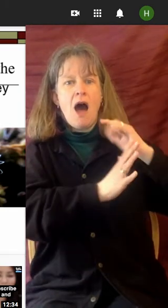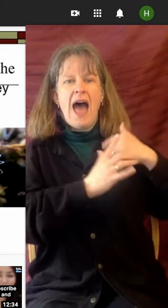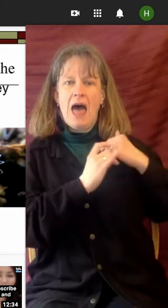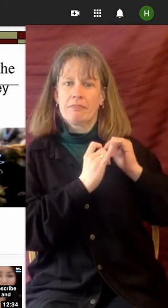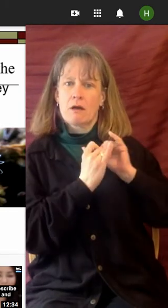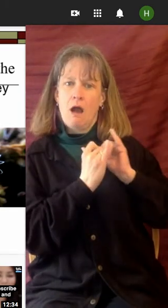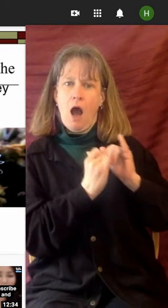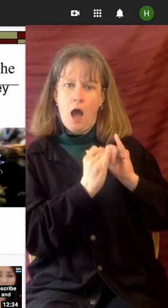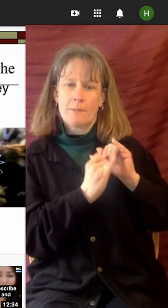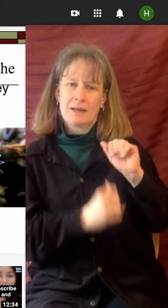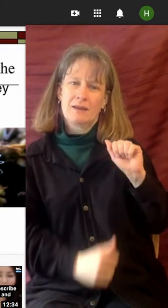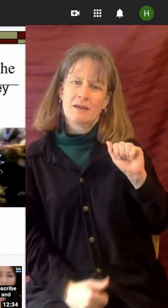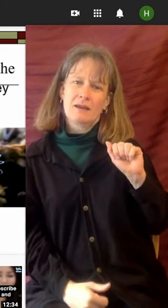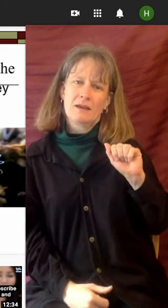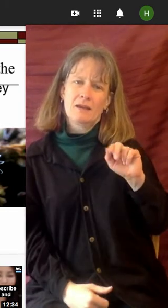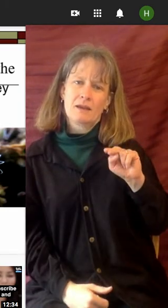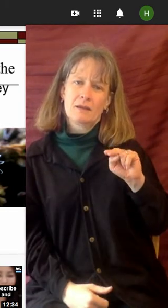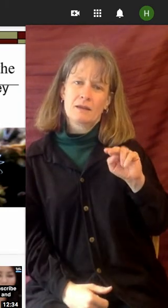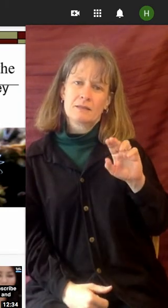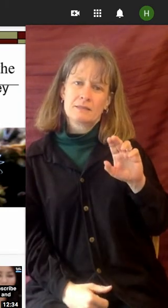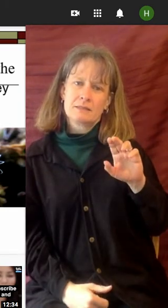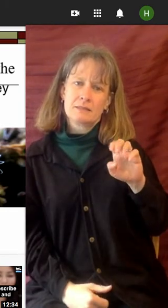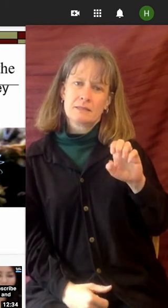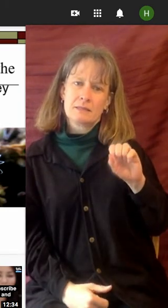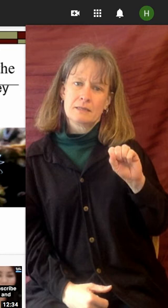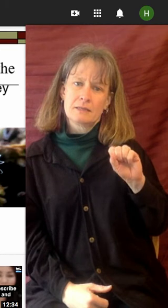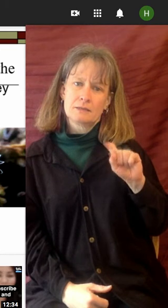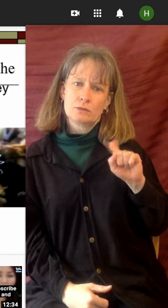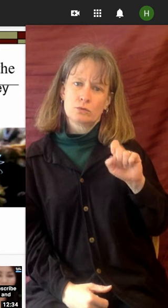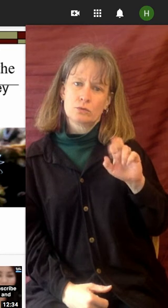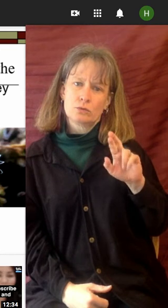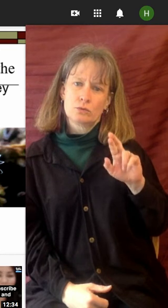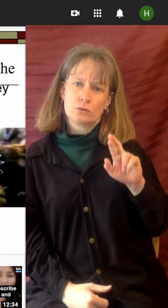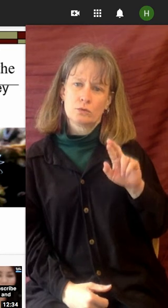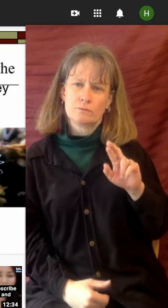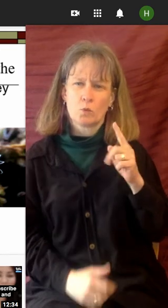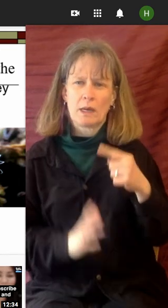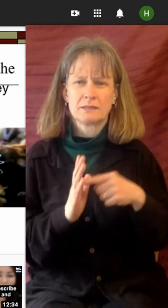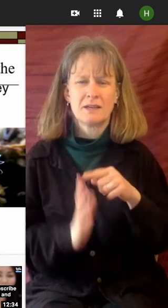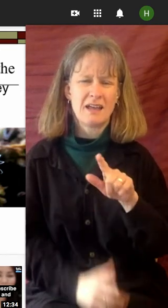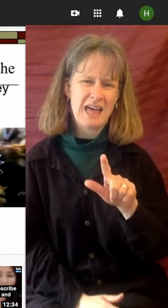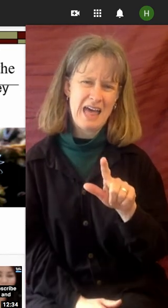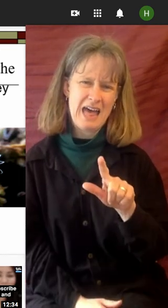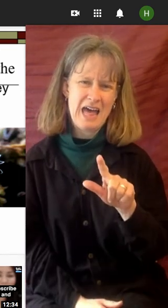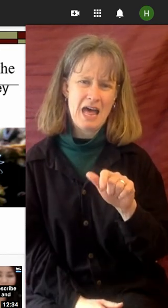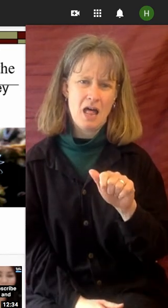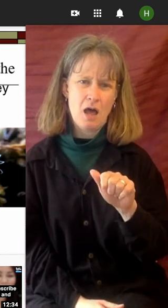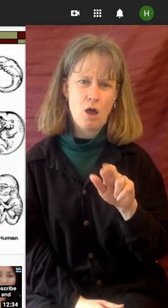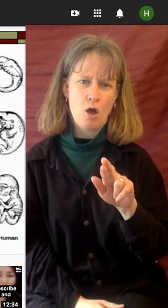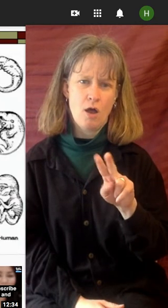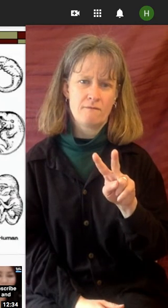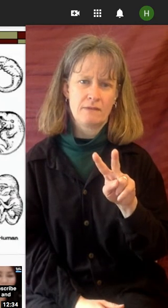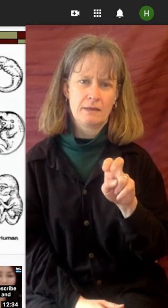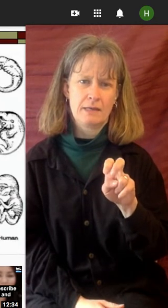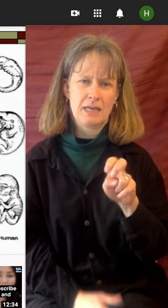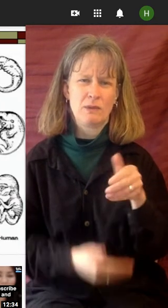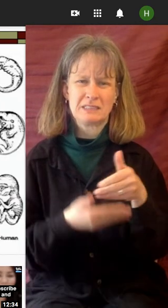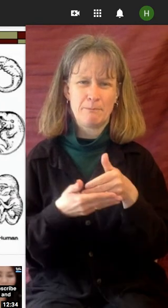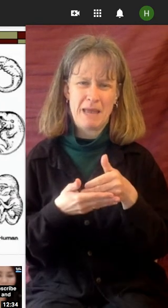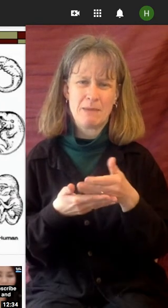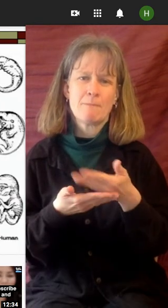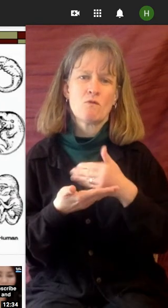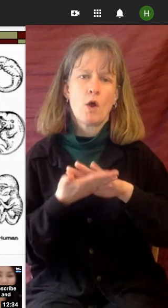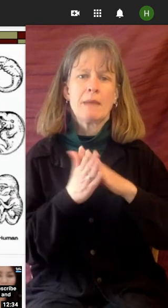is a larva is like a baby before it becomes an adult. And then